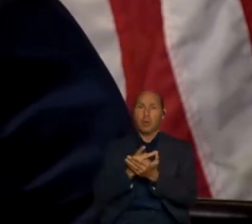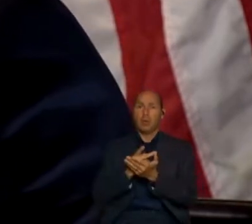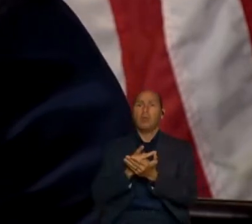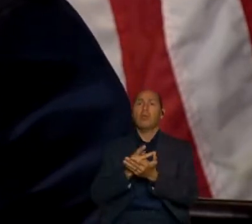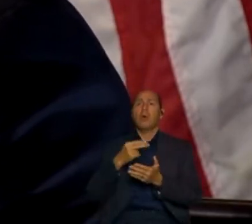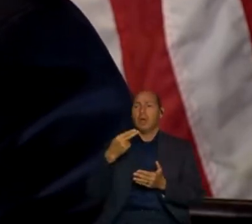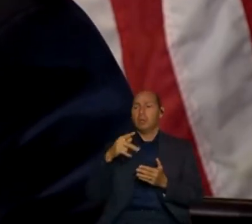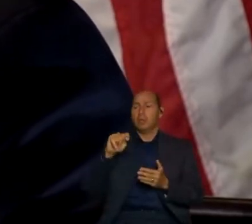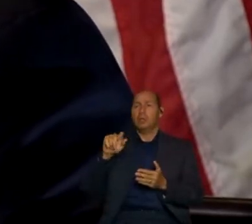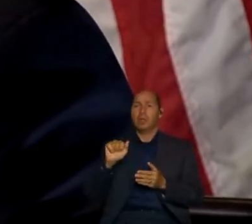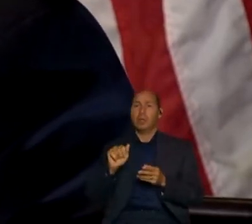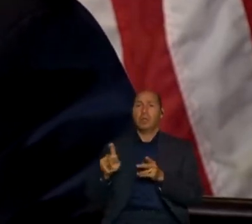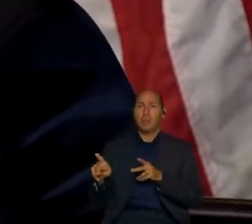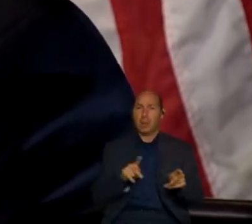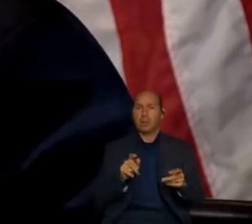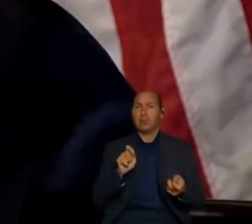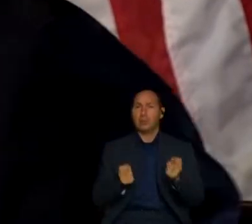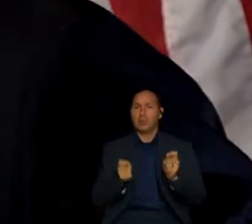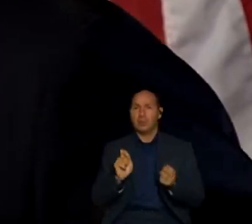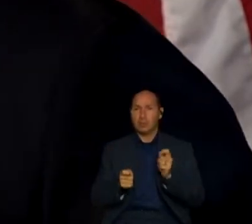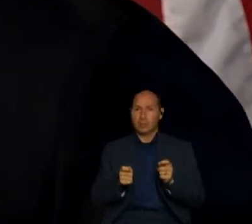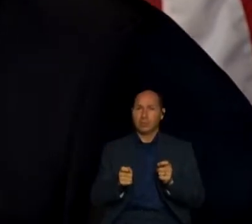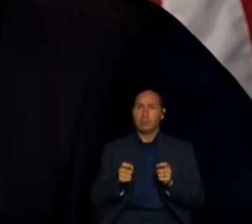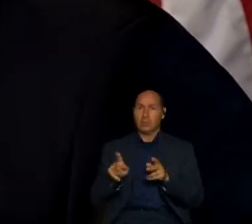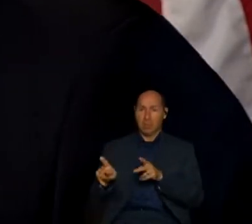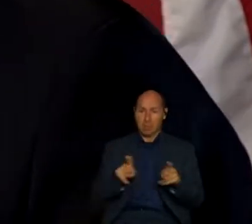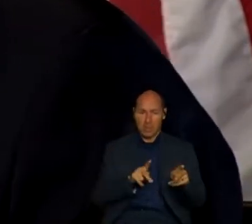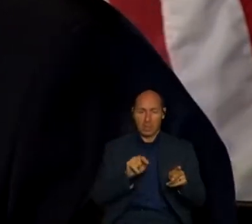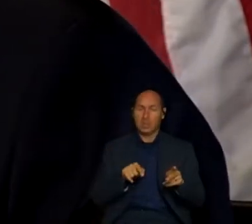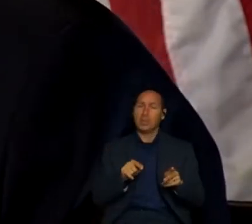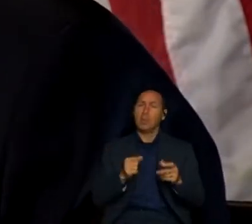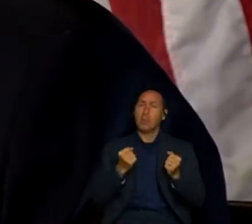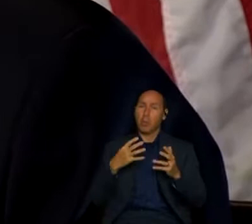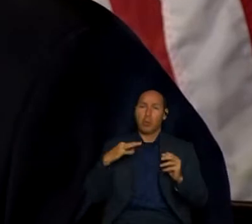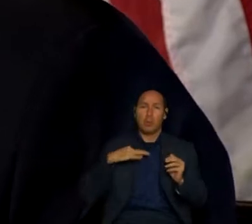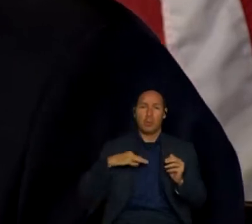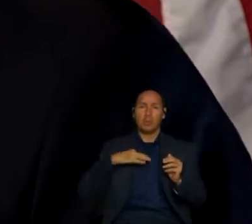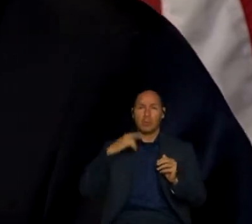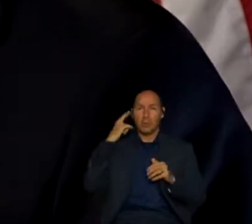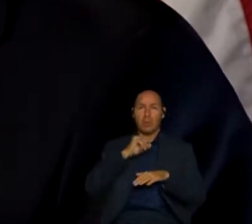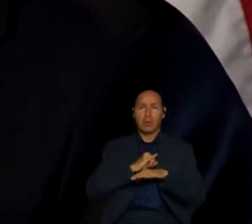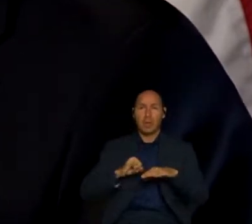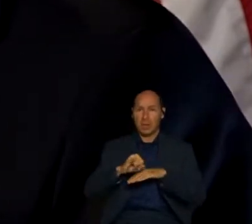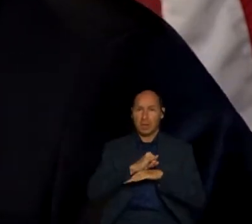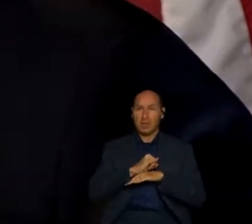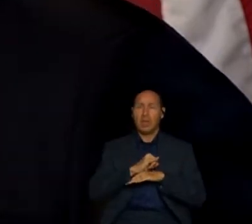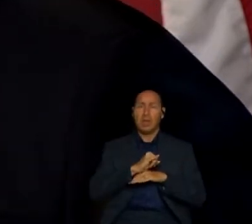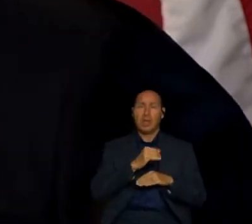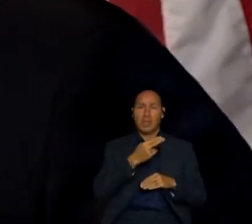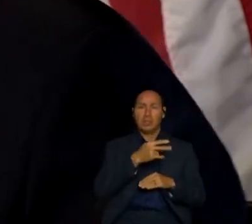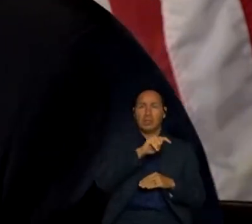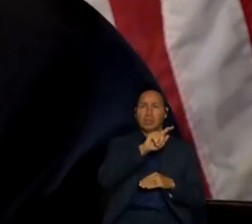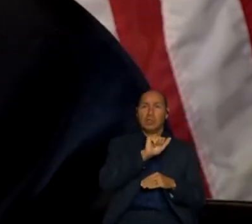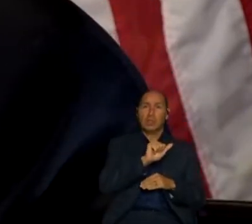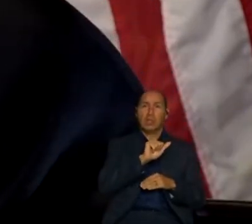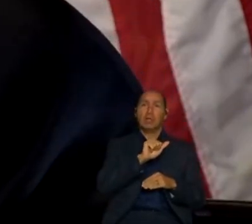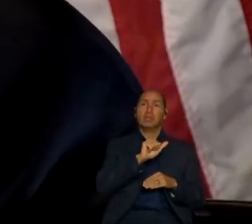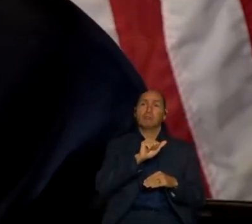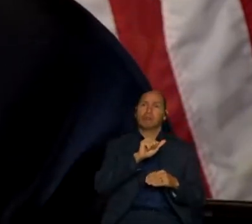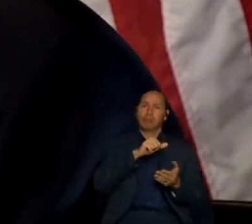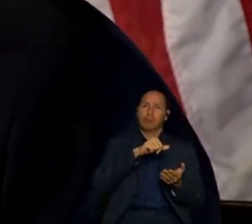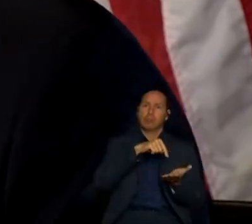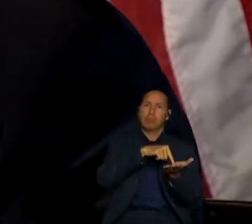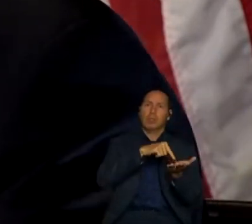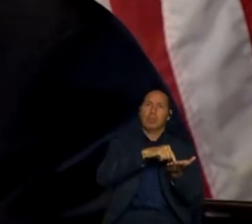The plan is quite beneficial for the island. It reduces HTA's outstanding debt by more